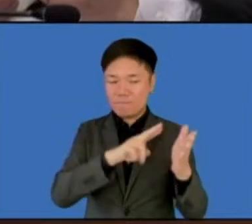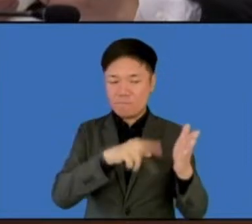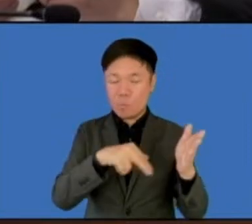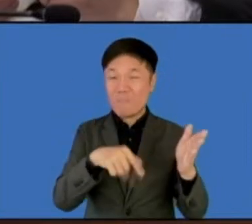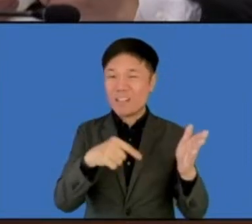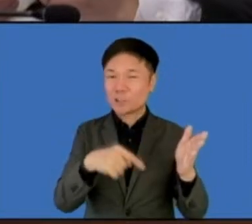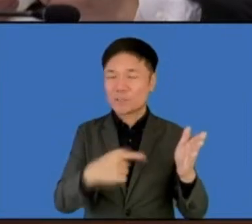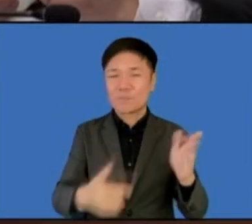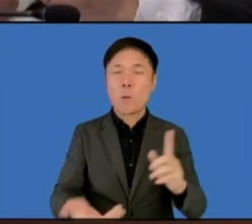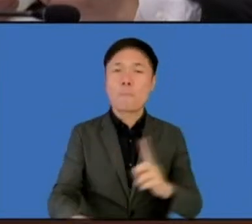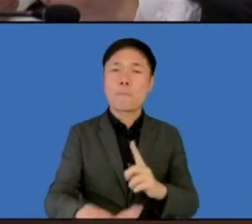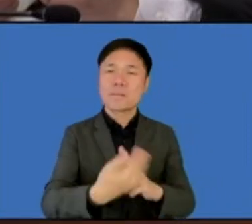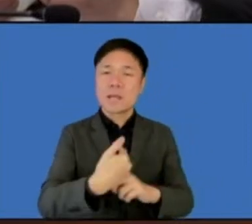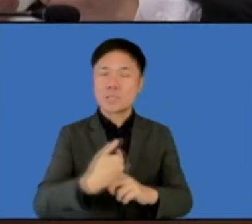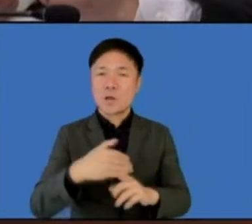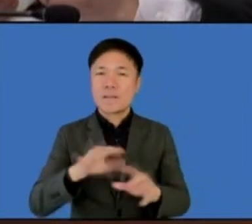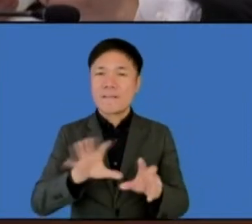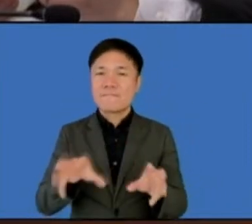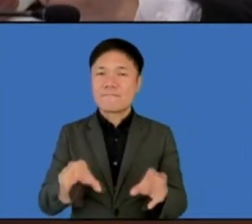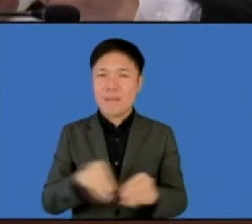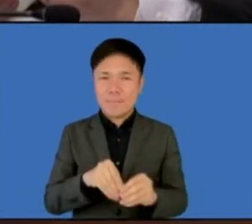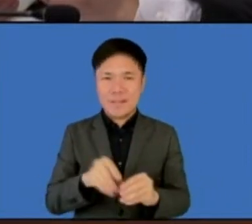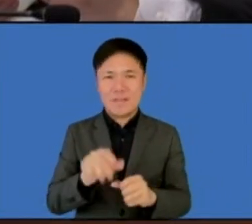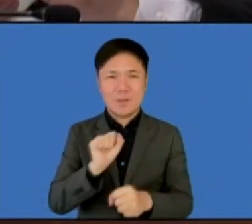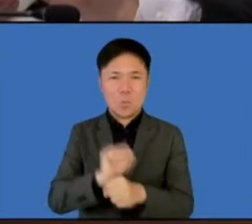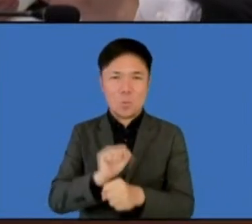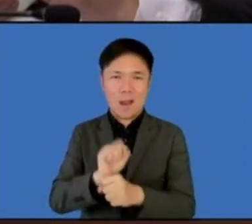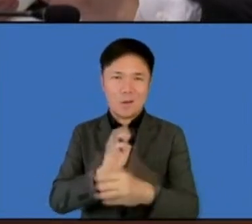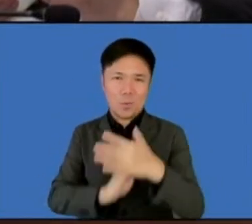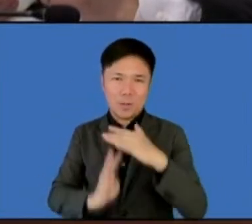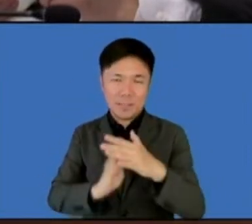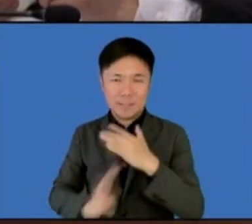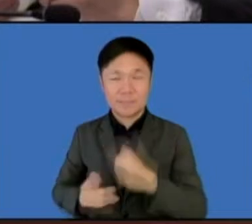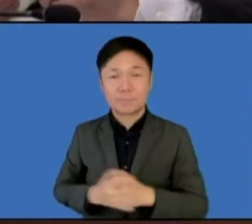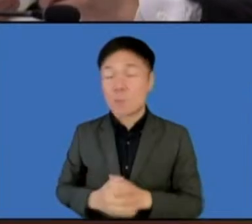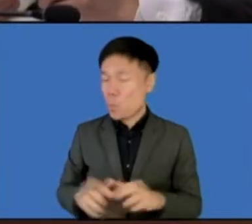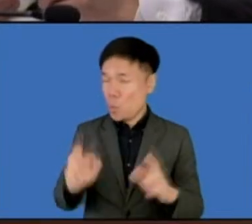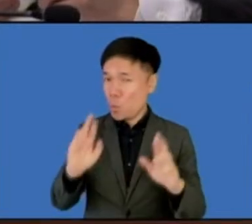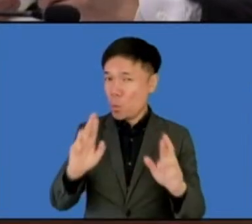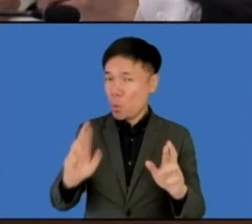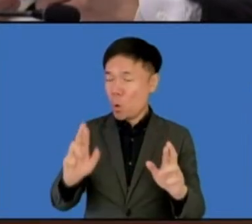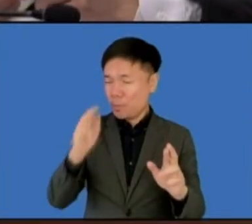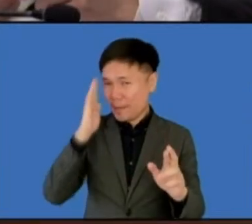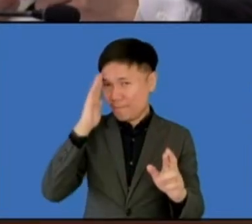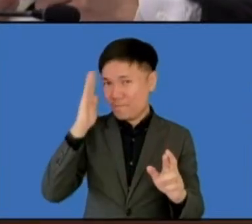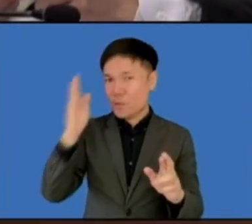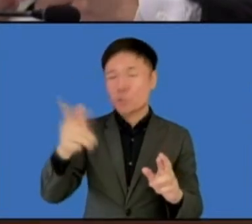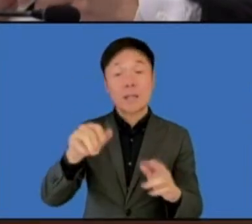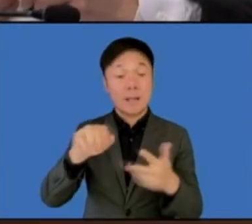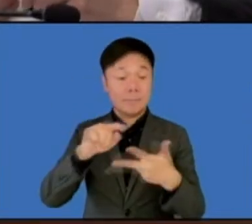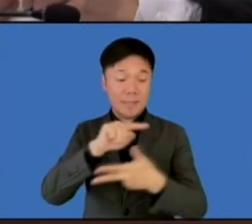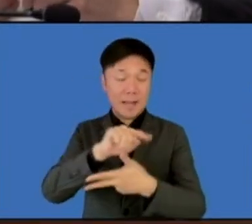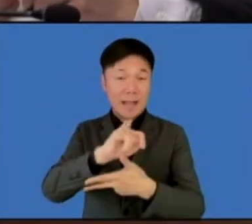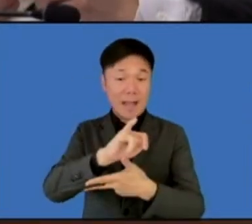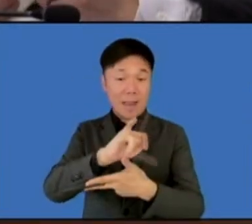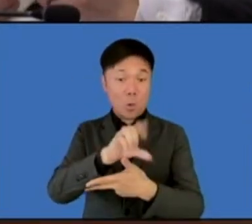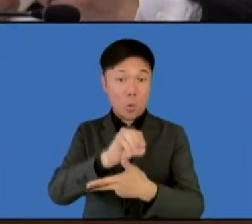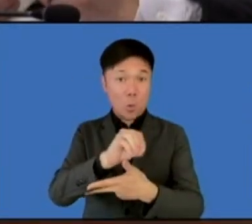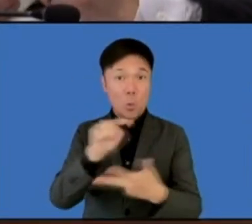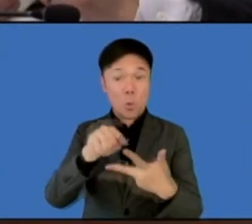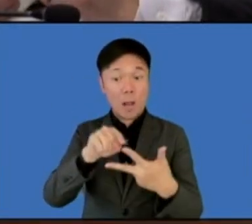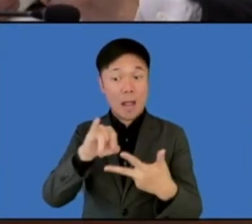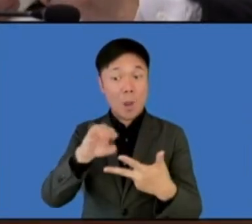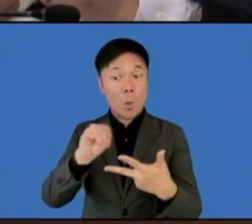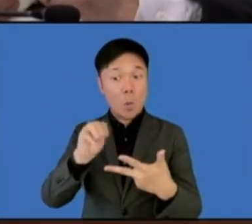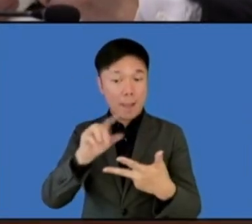and their families. So this is one of the things that we want to be implemented in partnership, of course, with ILO and IOM. We also